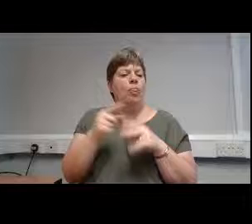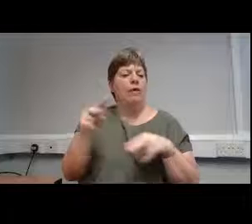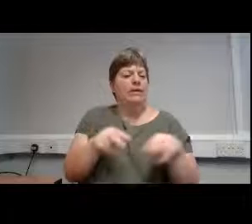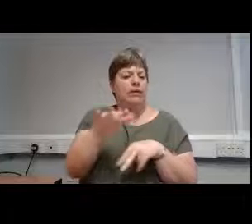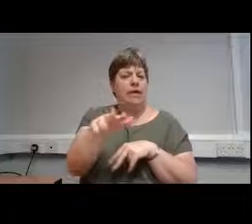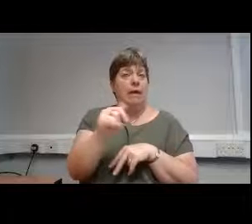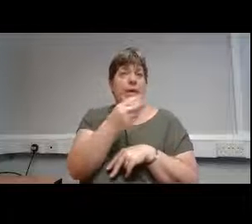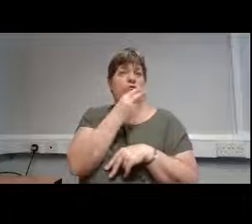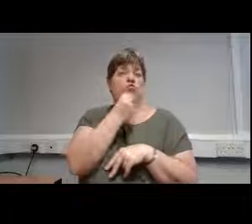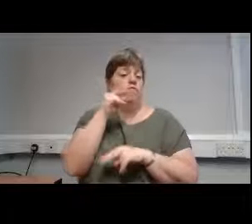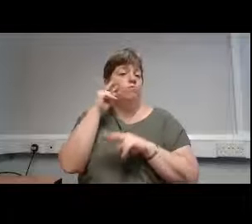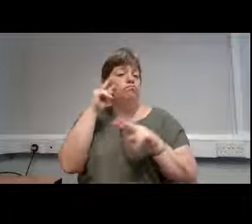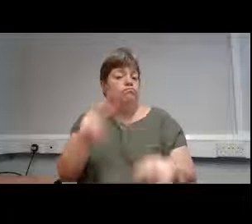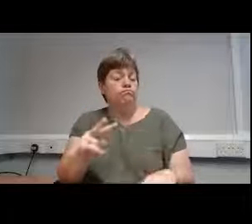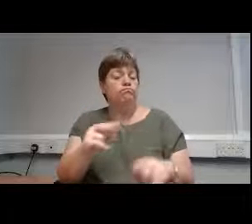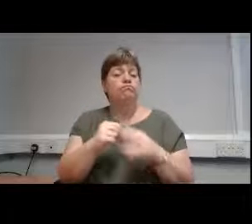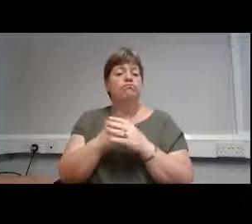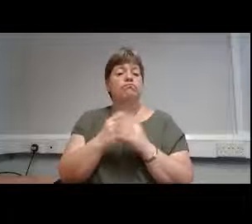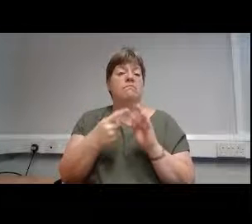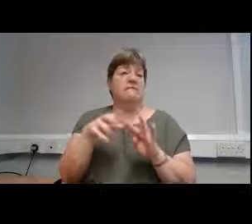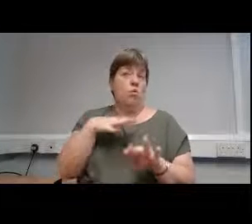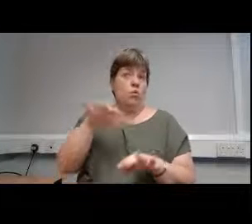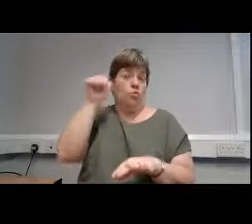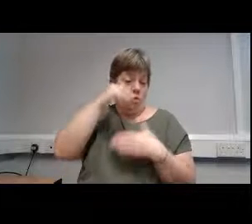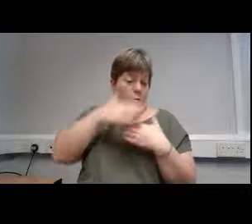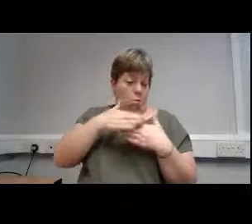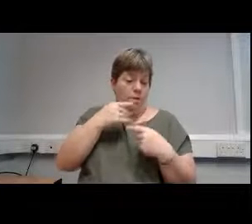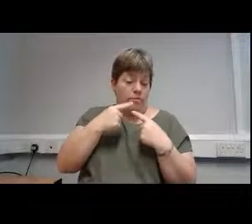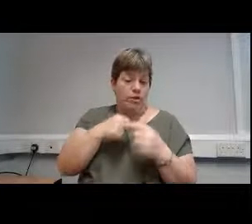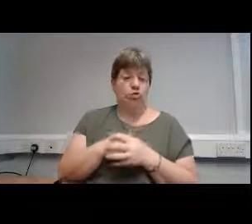be good for people to watch if you want to know more.